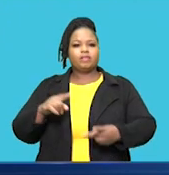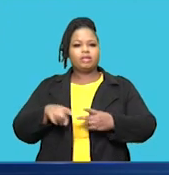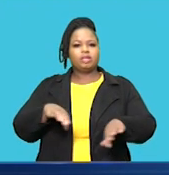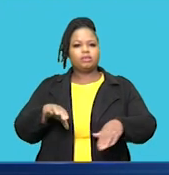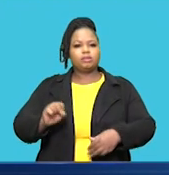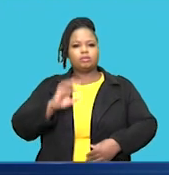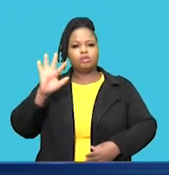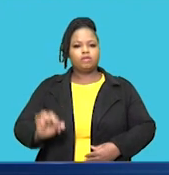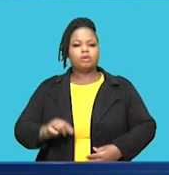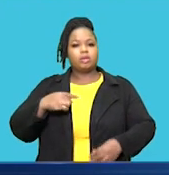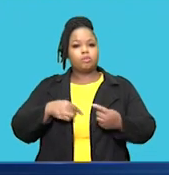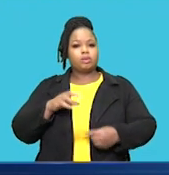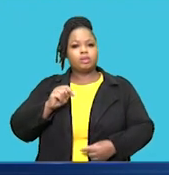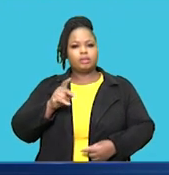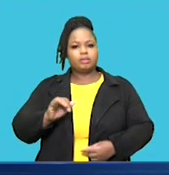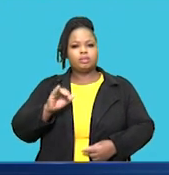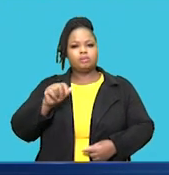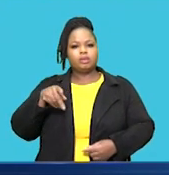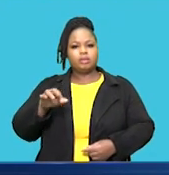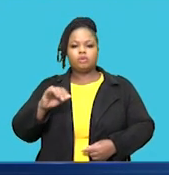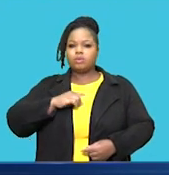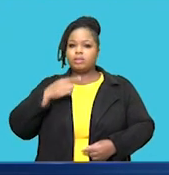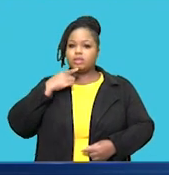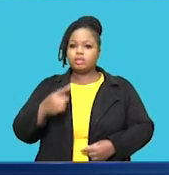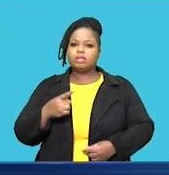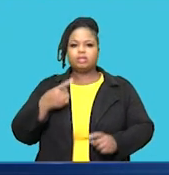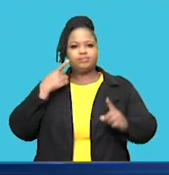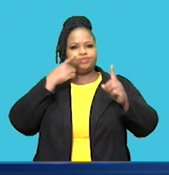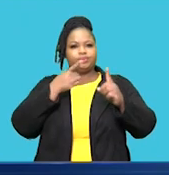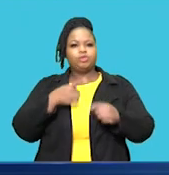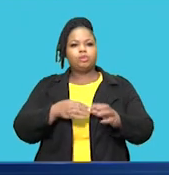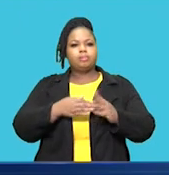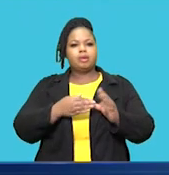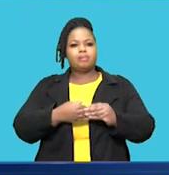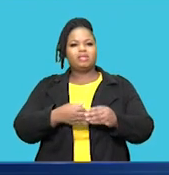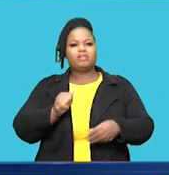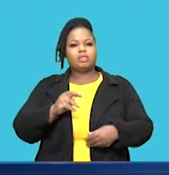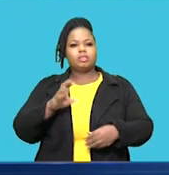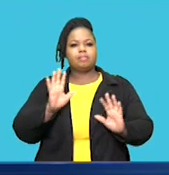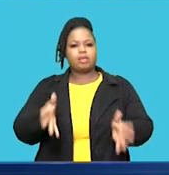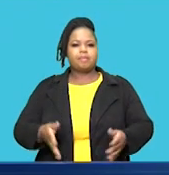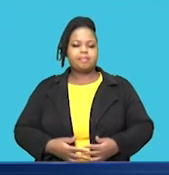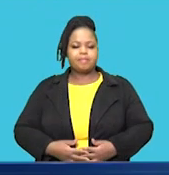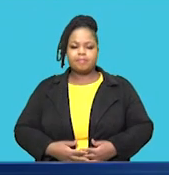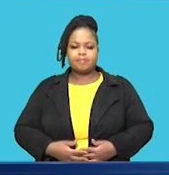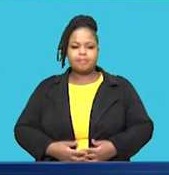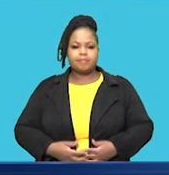SA kgatlhanong le letsholo la Nasi Ispani tse e bulelang ga letsholo lena le teetse o gokela baladidi mogeng wa ANC.